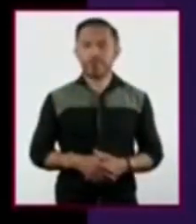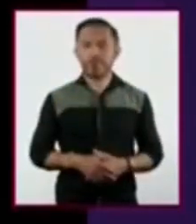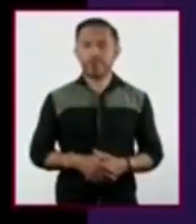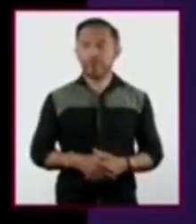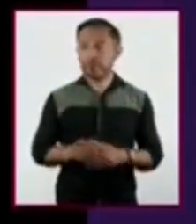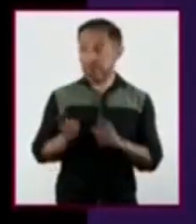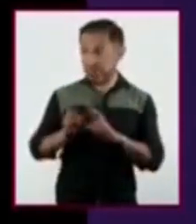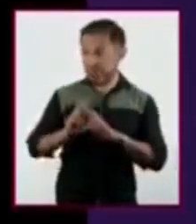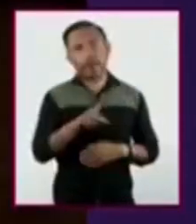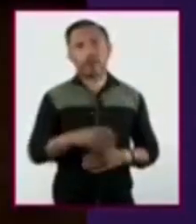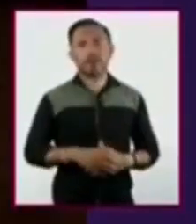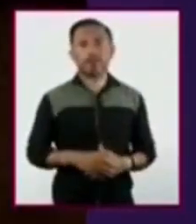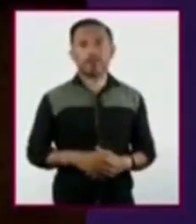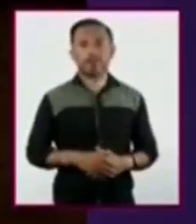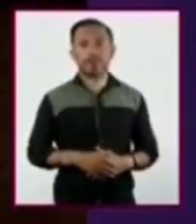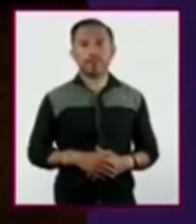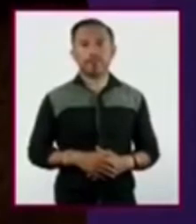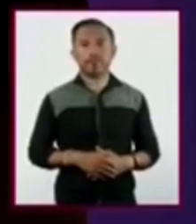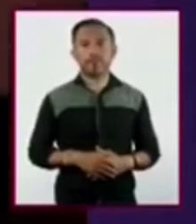Ready?